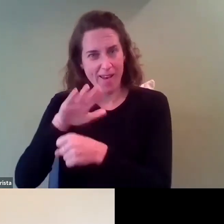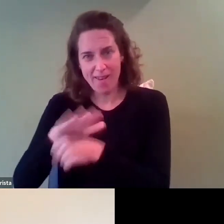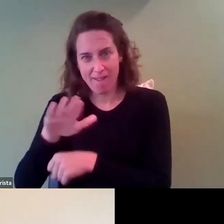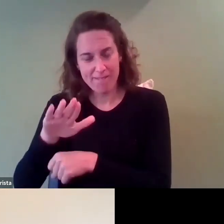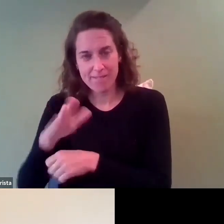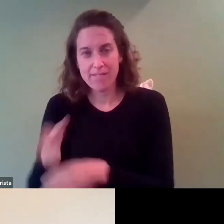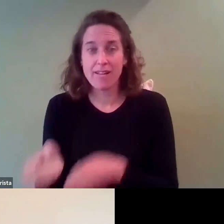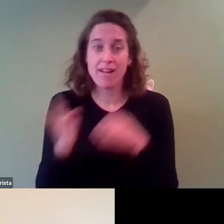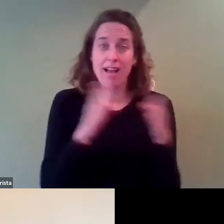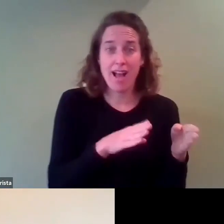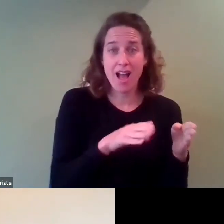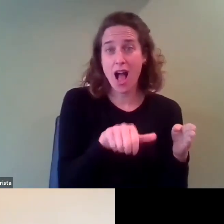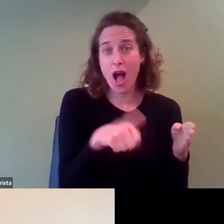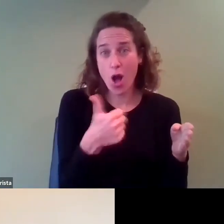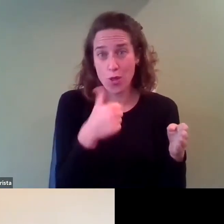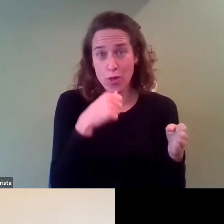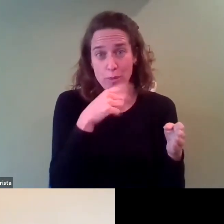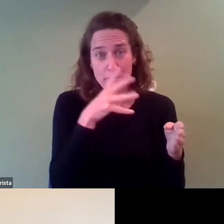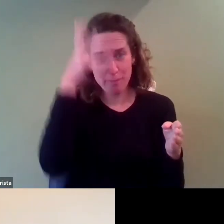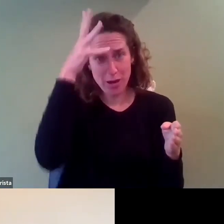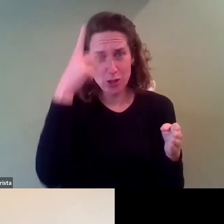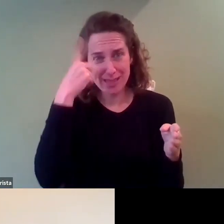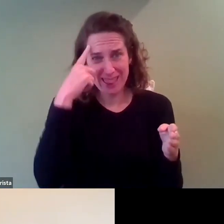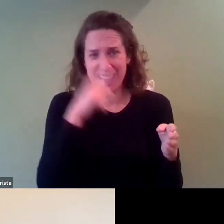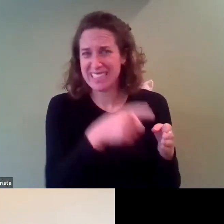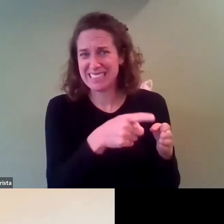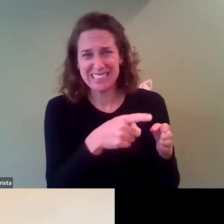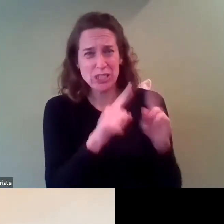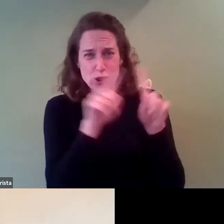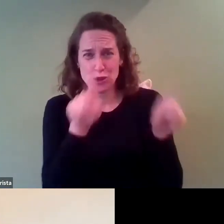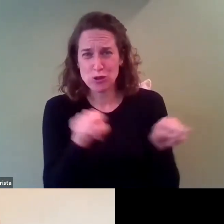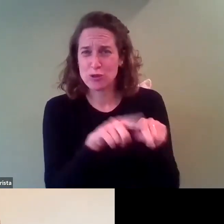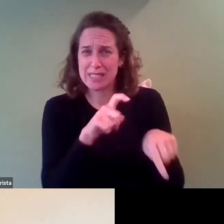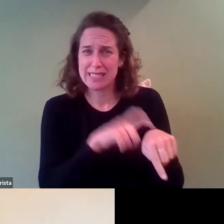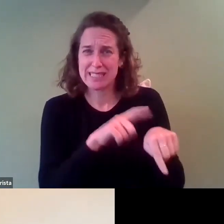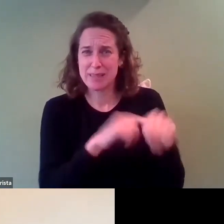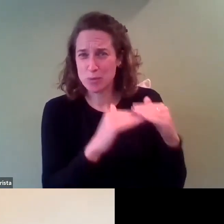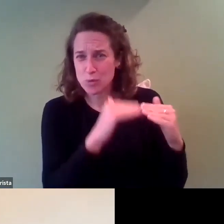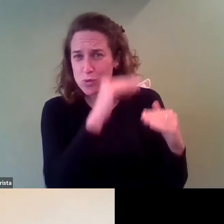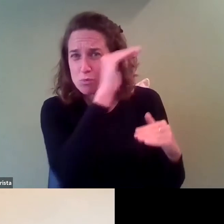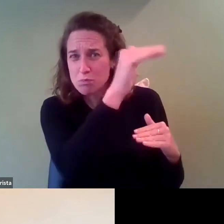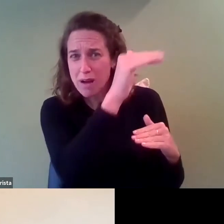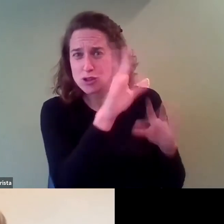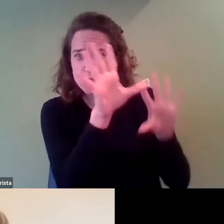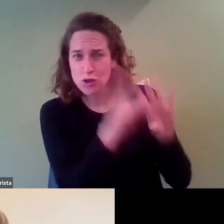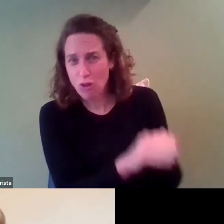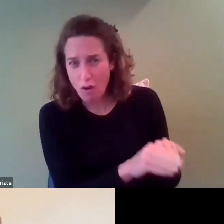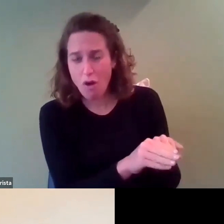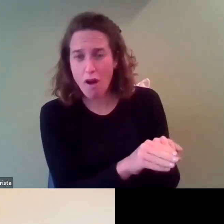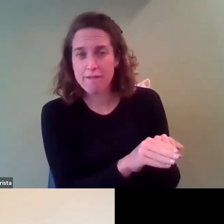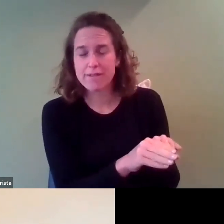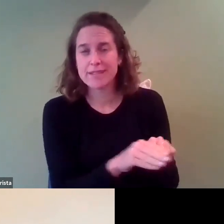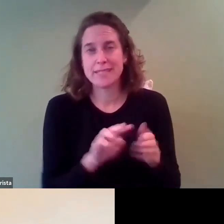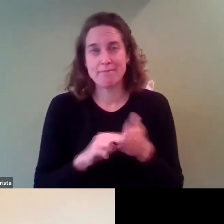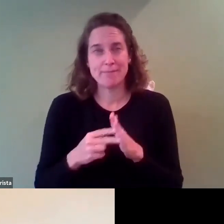parents are saying, oh, my kids are getting way too much screen time. Shut it off, stop. And we can't make everyone happy. So